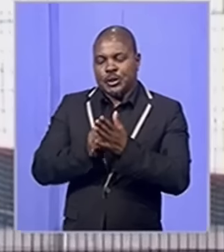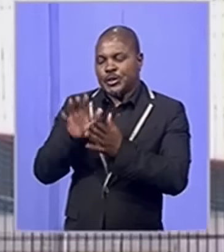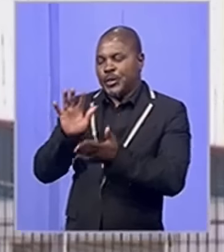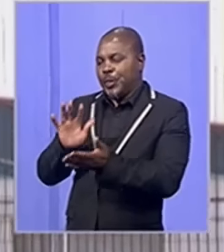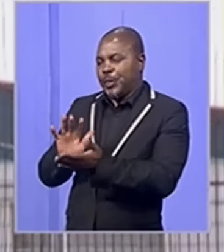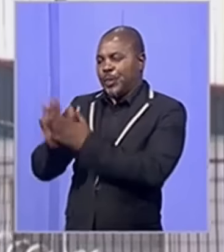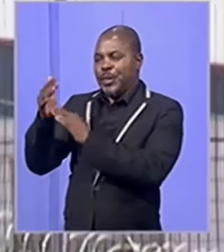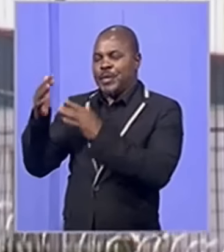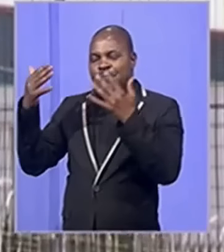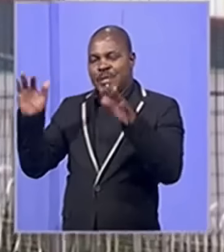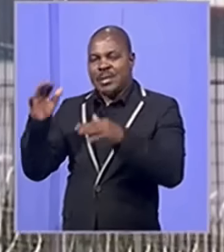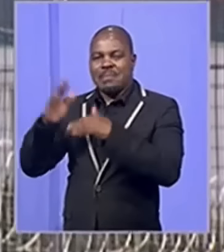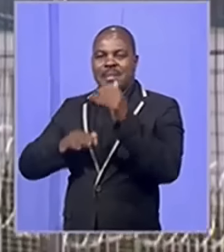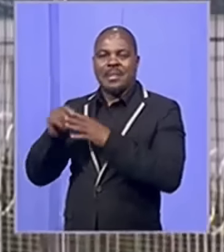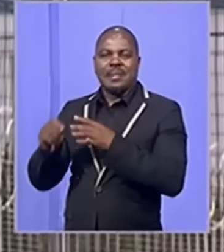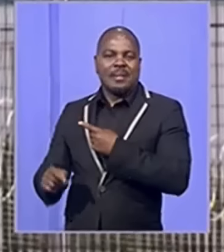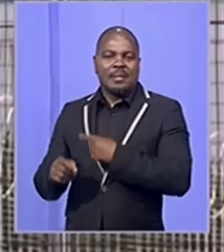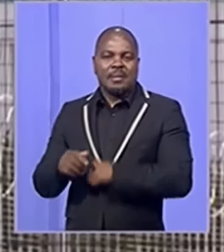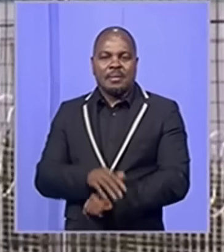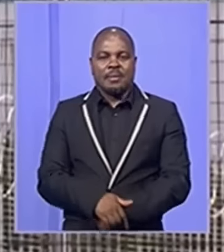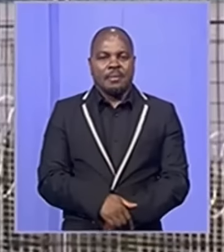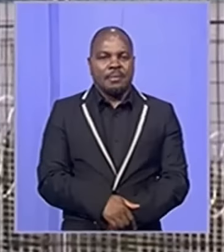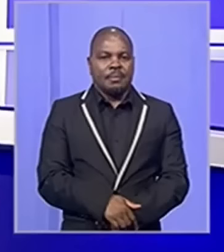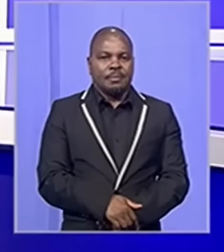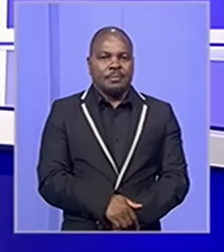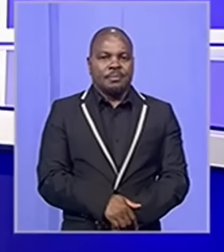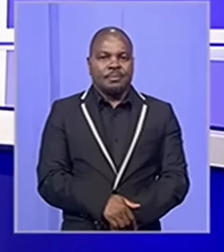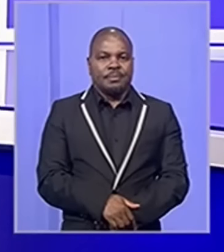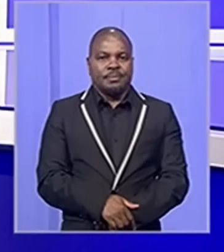Molemo wa motho wa SABC News, Pretoria.